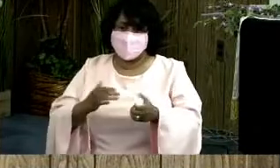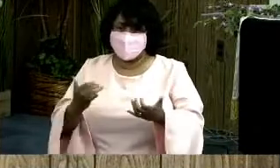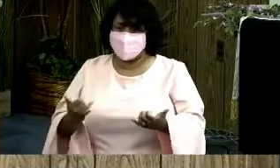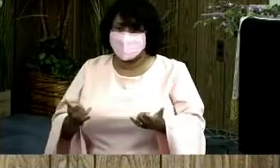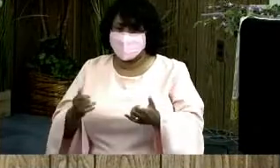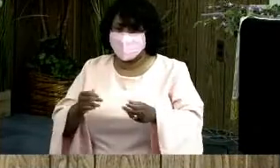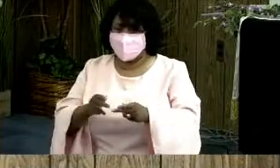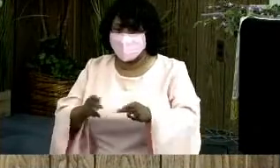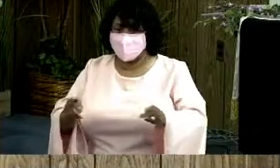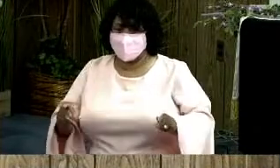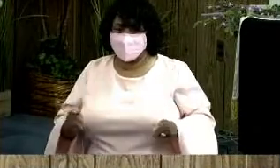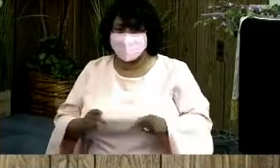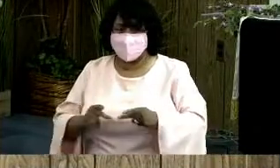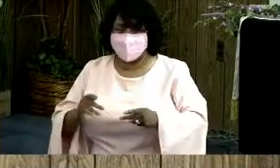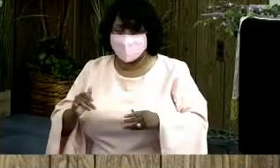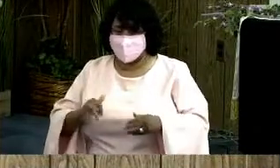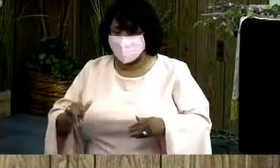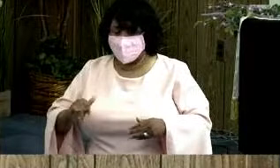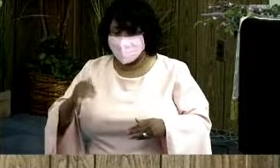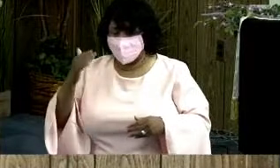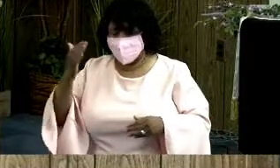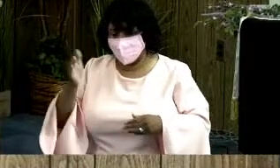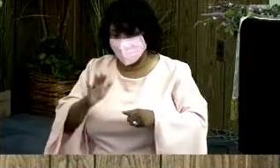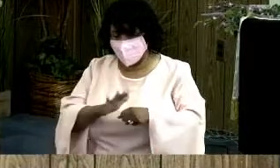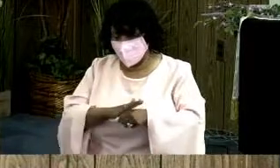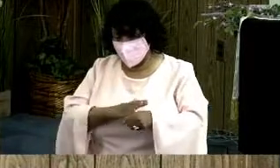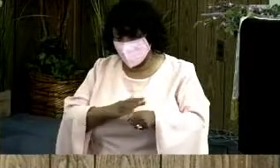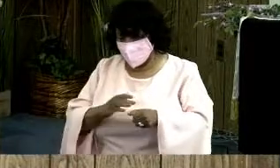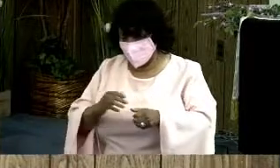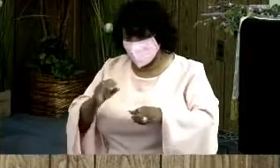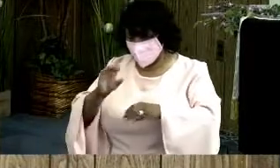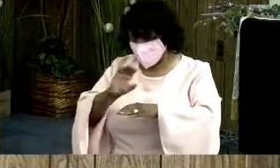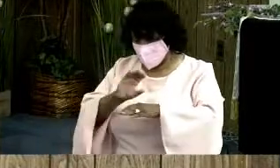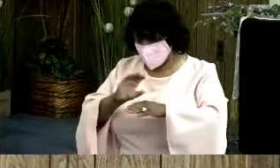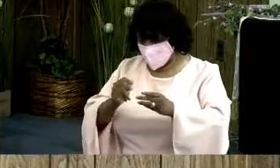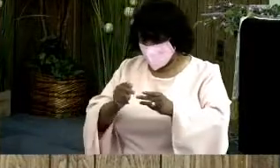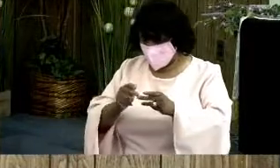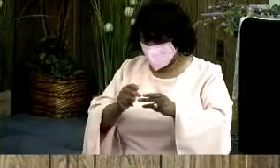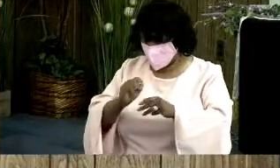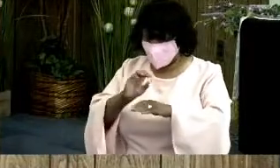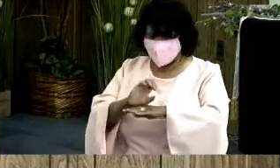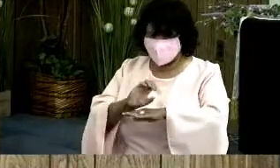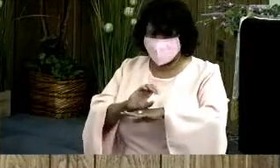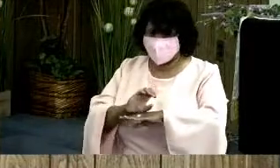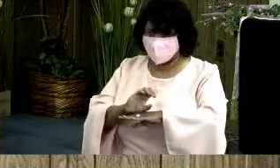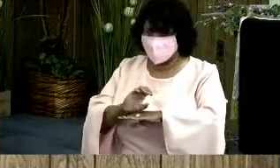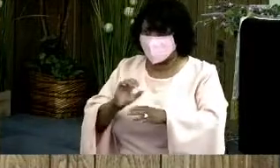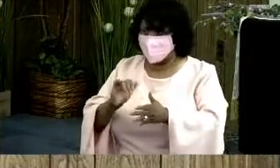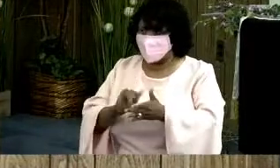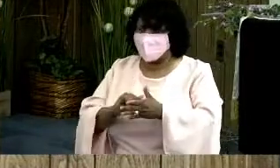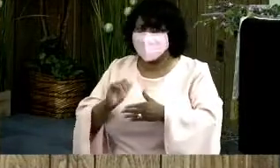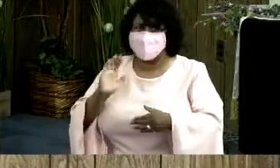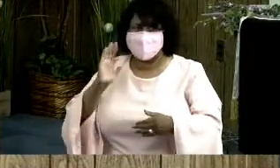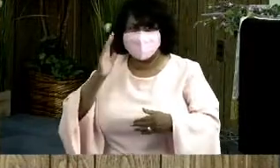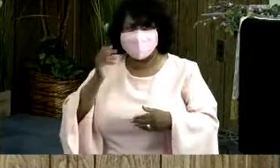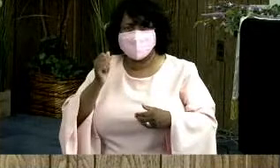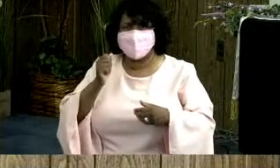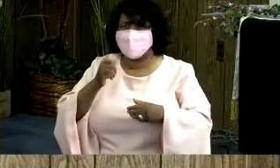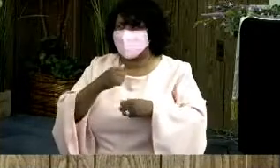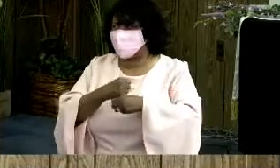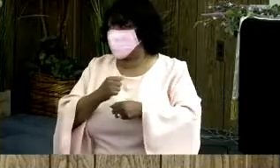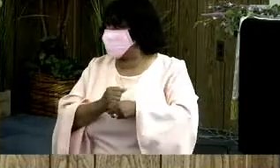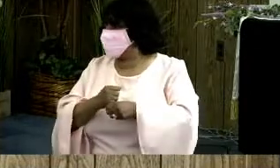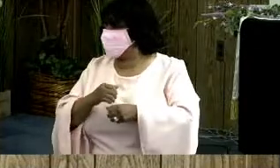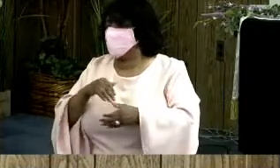the sanctuary that was made in Jerusalem with your glory, Father. Let us feel your